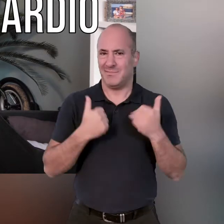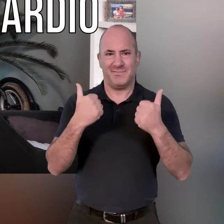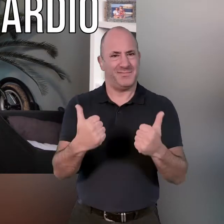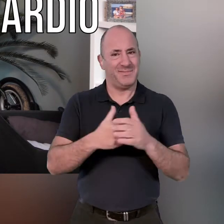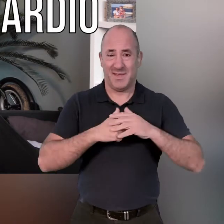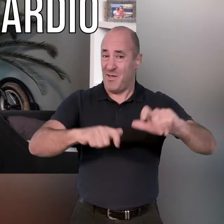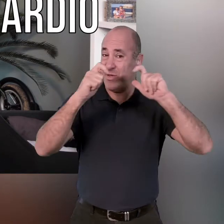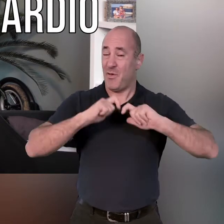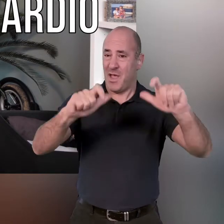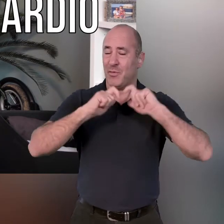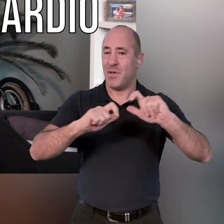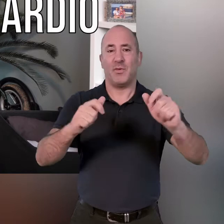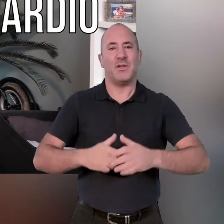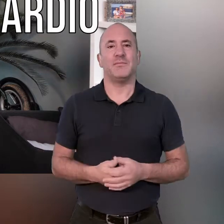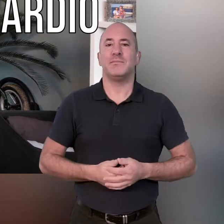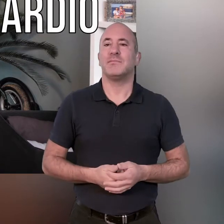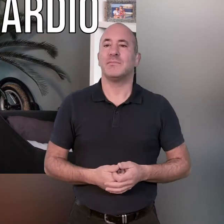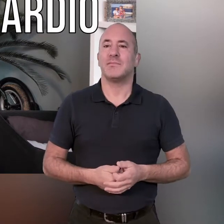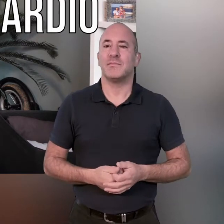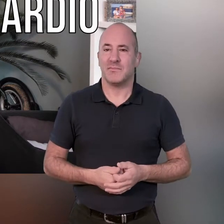Good work, let's keep it going here.